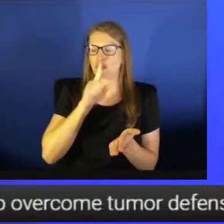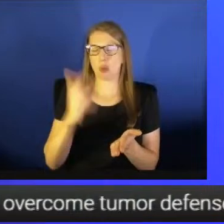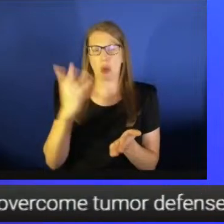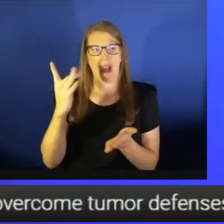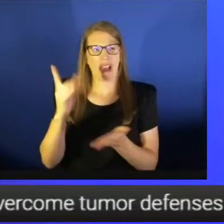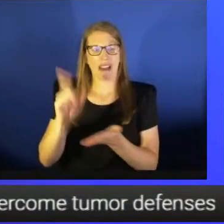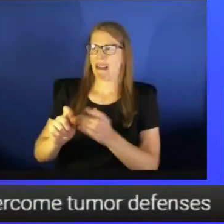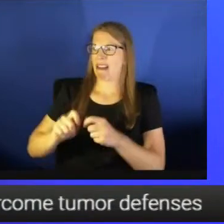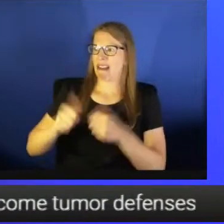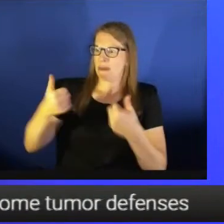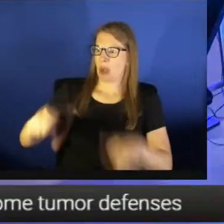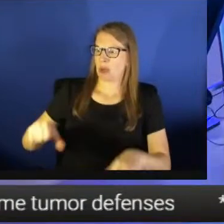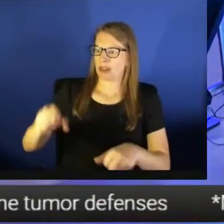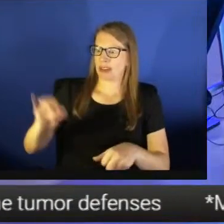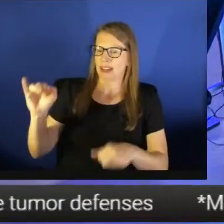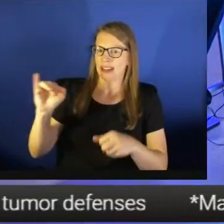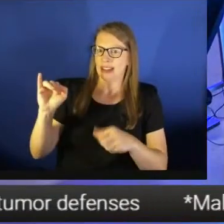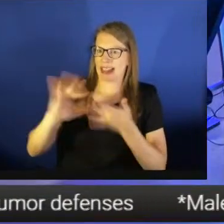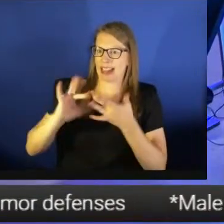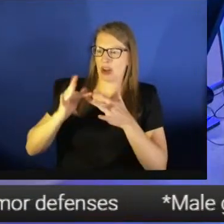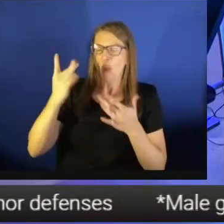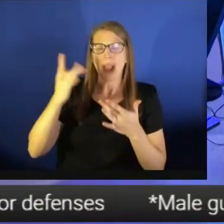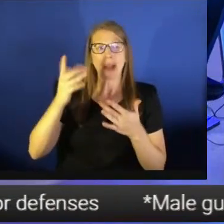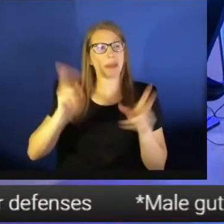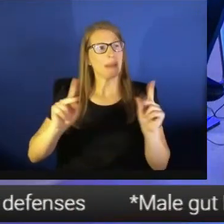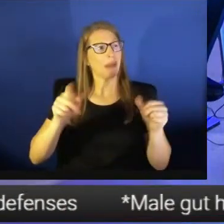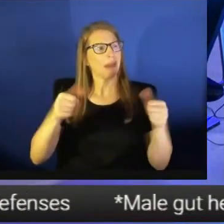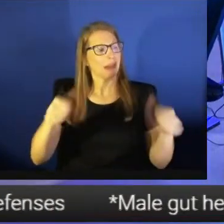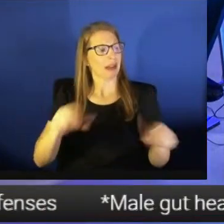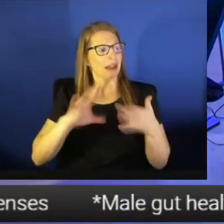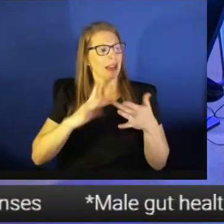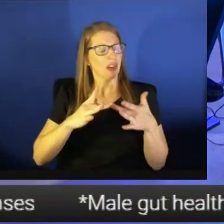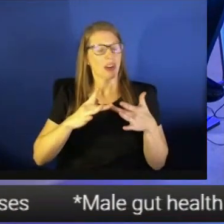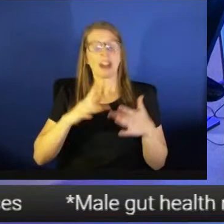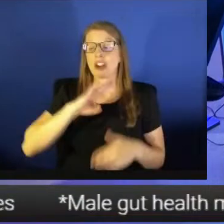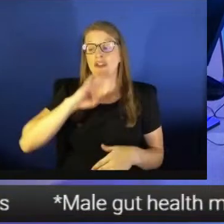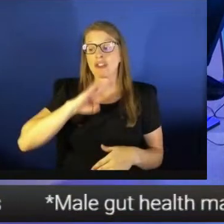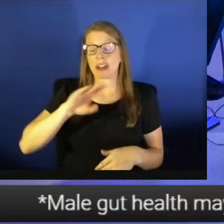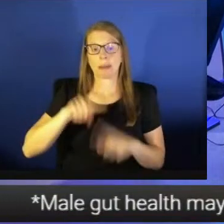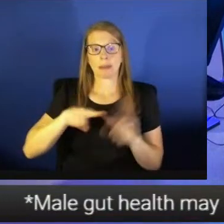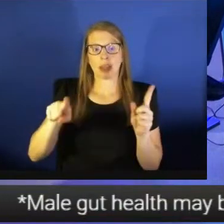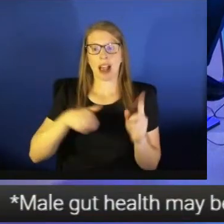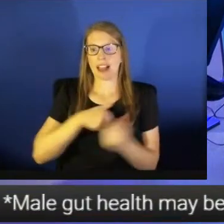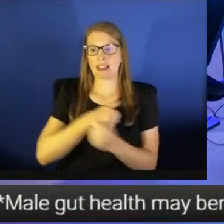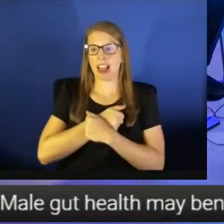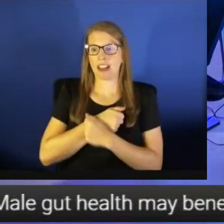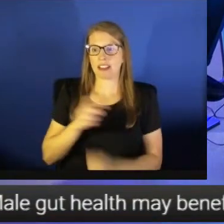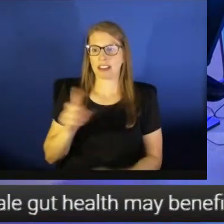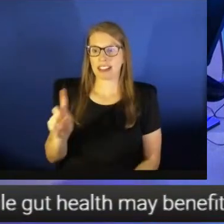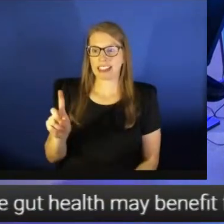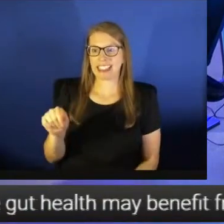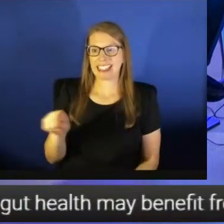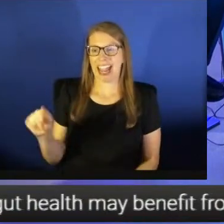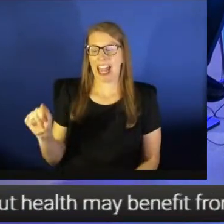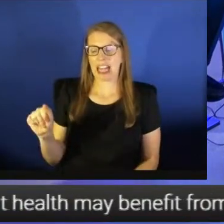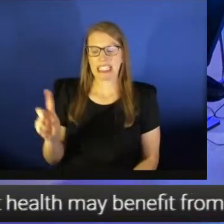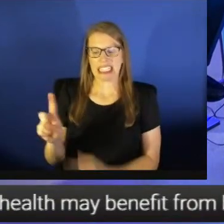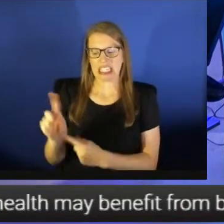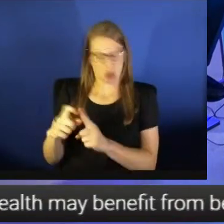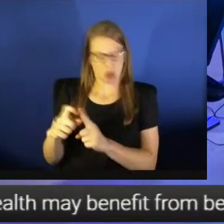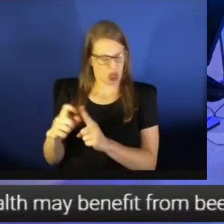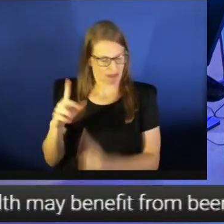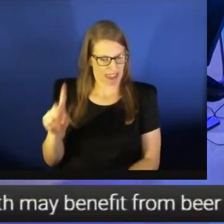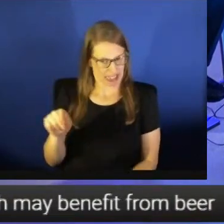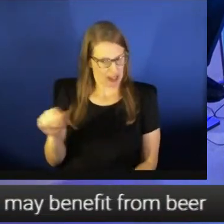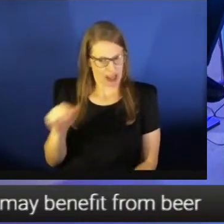was laughing, like, why do people put that kind of stuff on the internet? It is frustrating, though, but I love how you just go to the D word, data. Here's the data. Read the data. Hey, if you don't